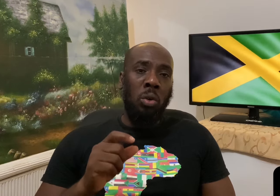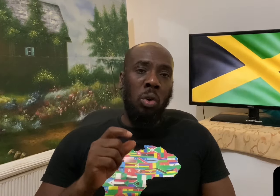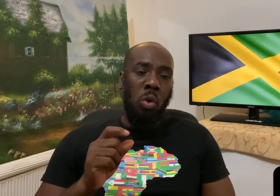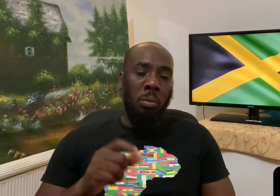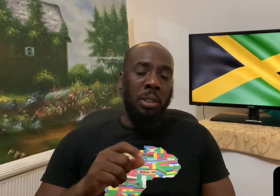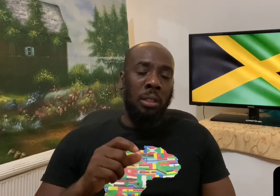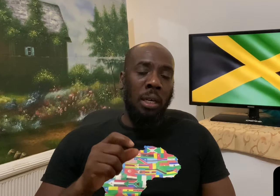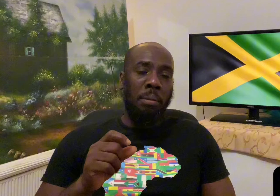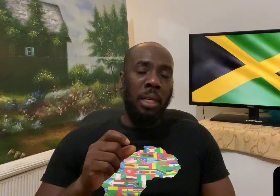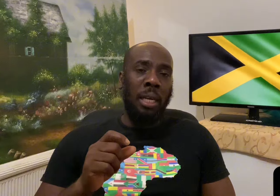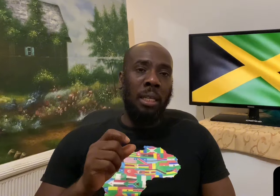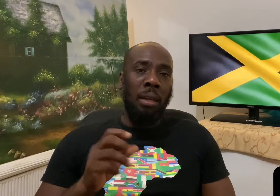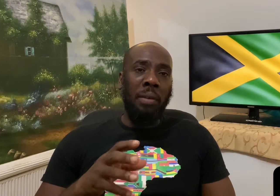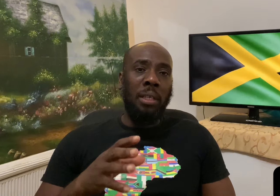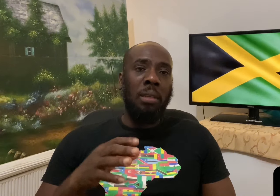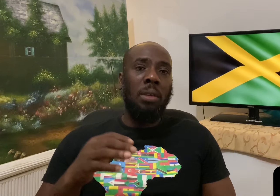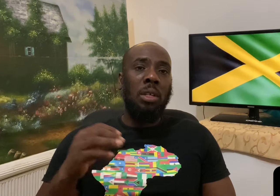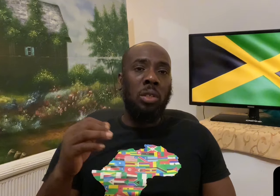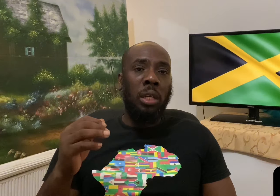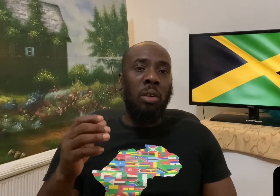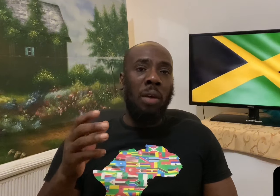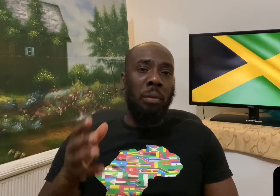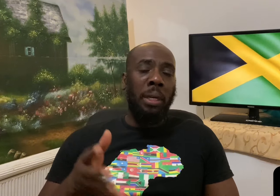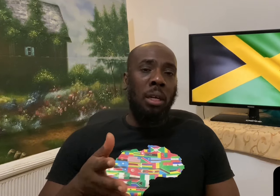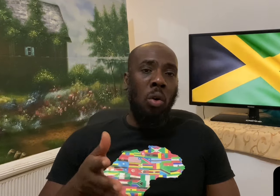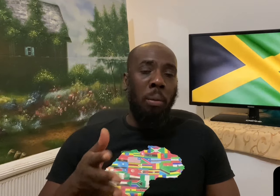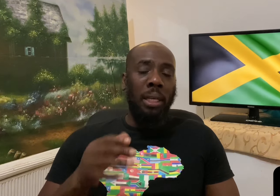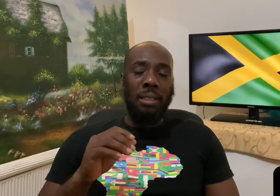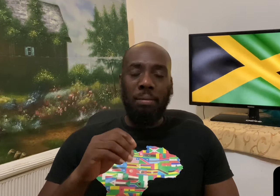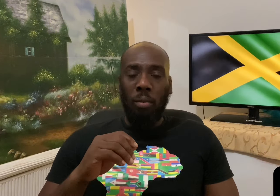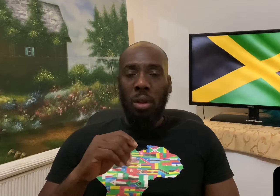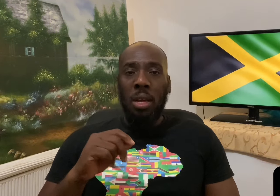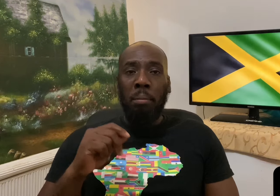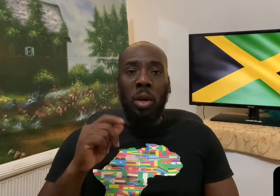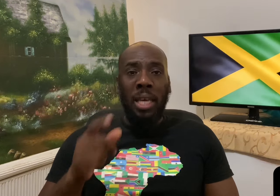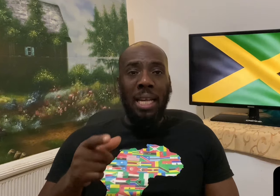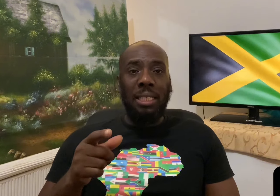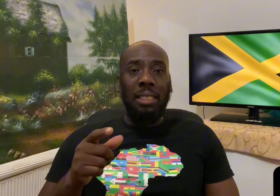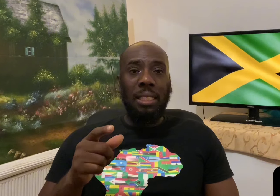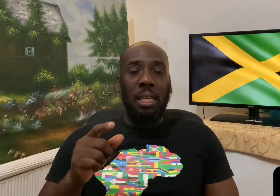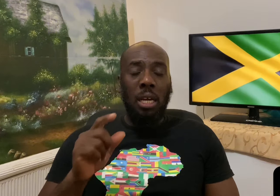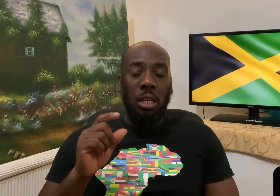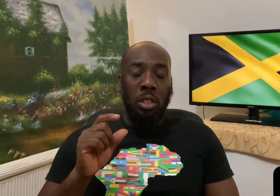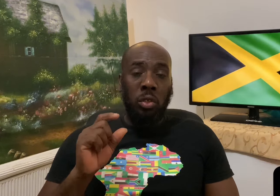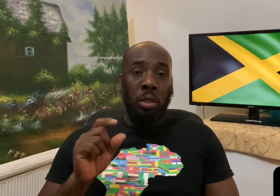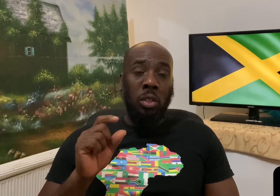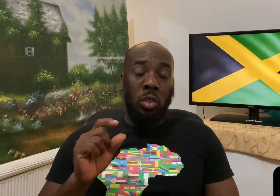some homes that they can live in so they don't have to be homeless. But yet,